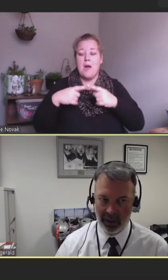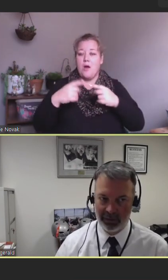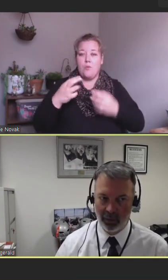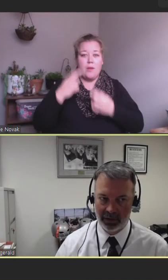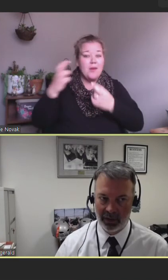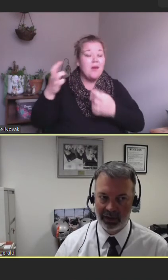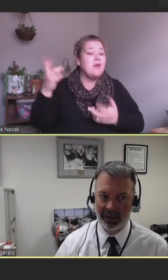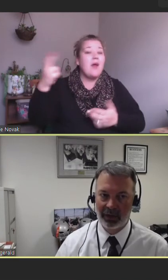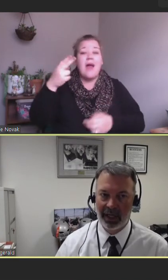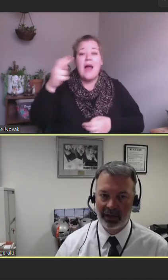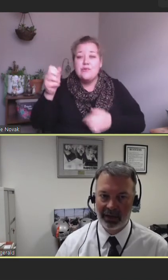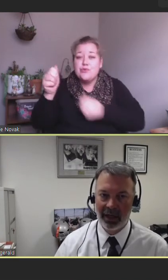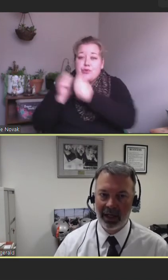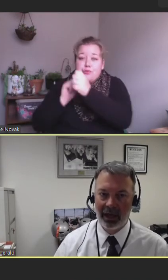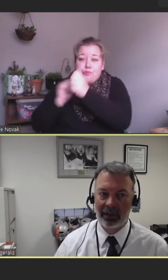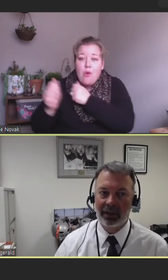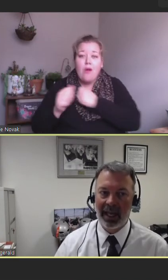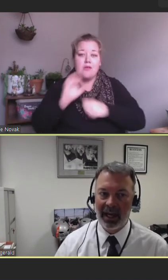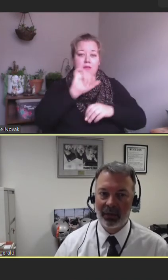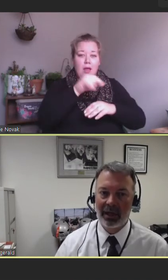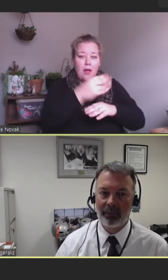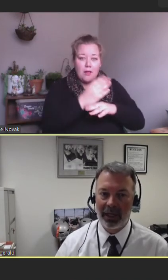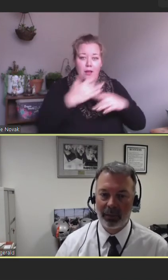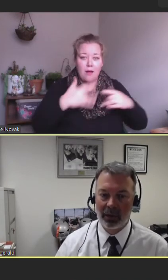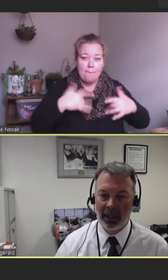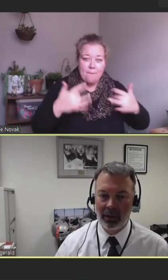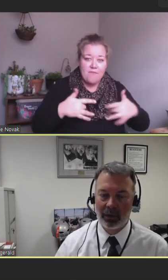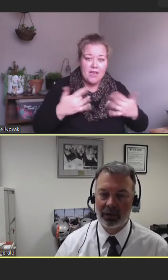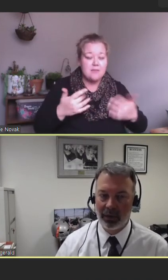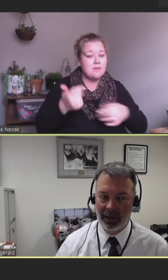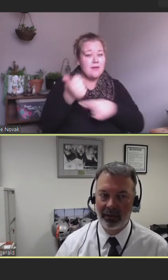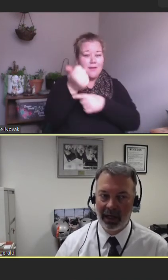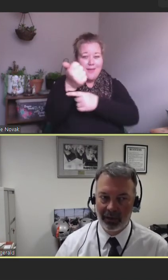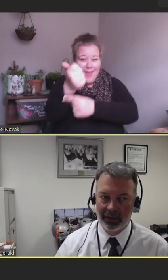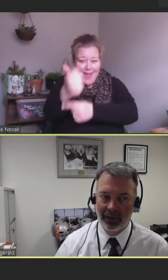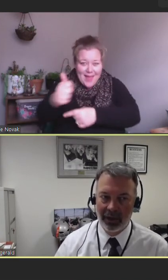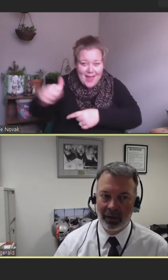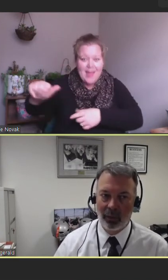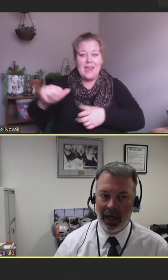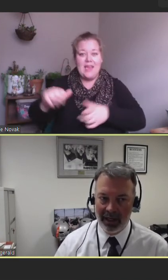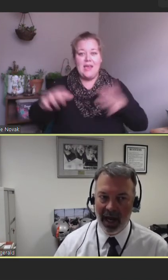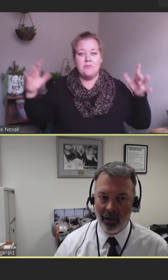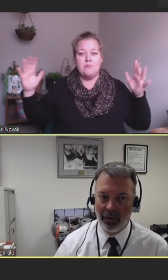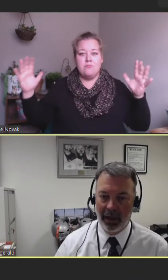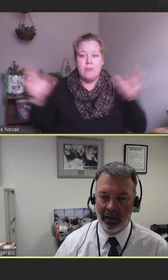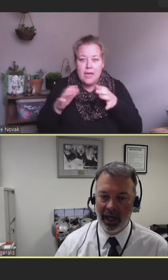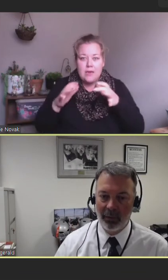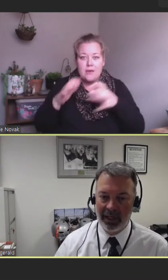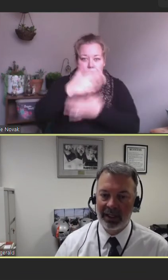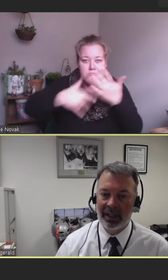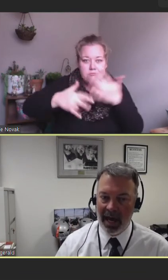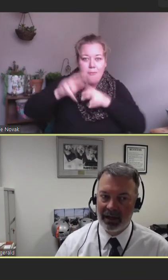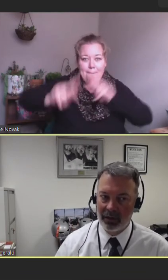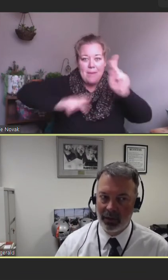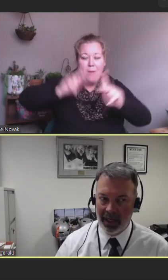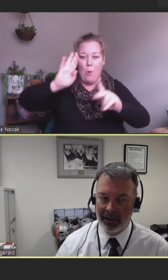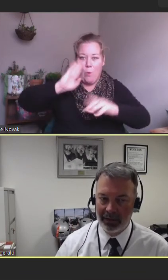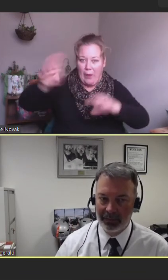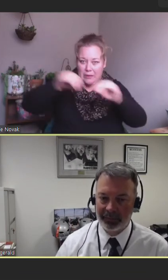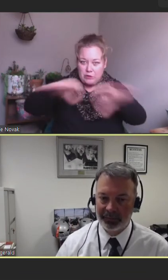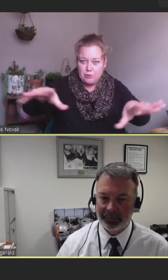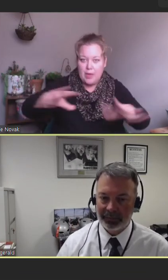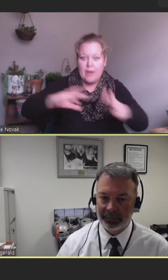sports, club sports, all those types of things. If it's a gathering of people, it will spread the virus. Right now, for a period of time, we need to not do